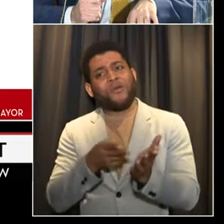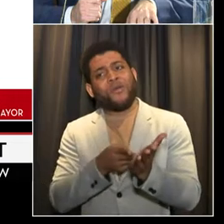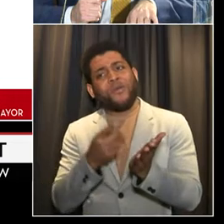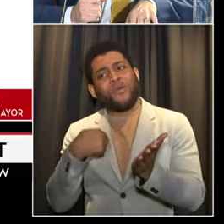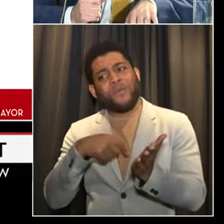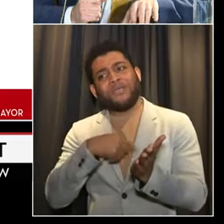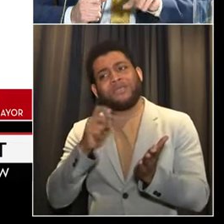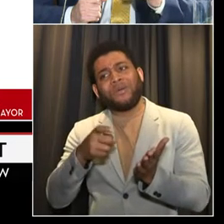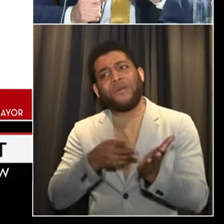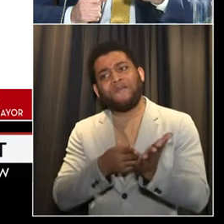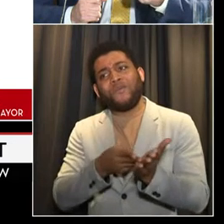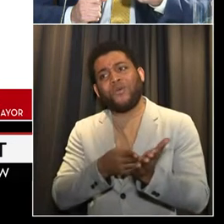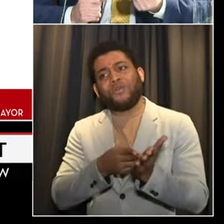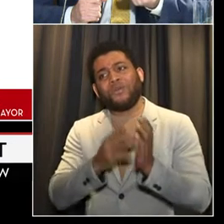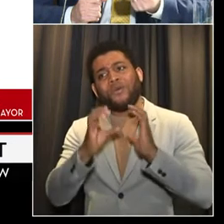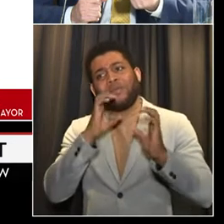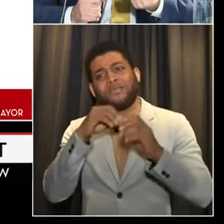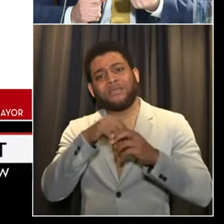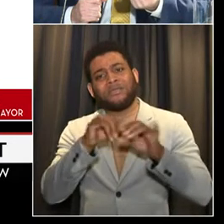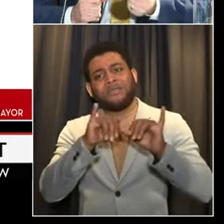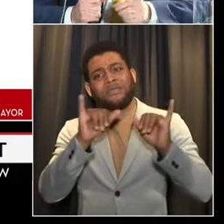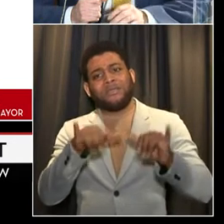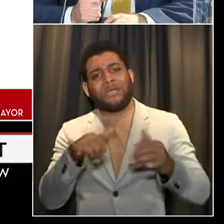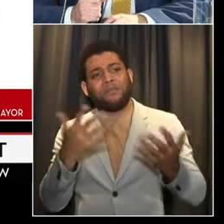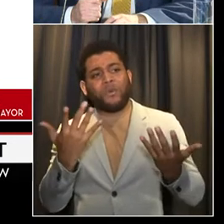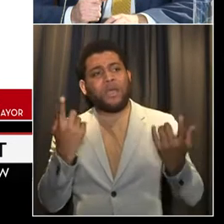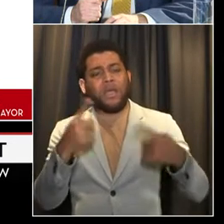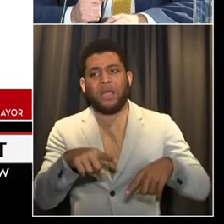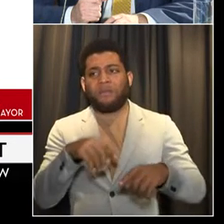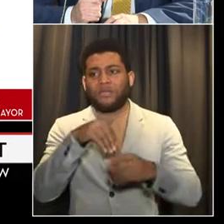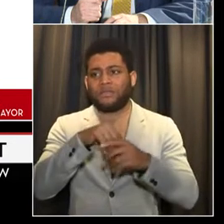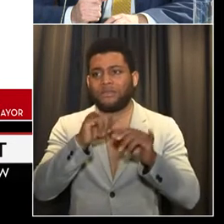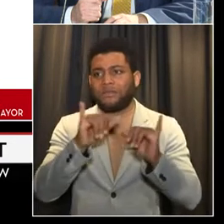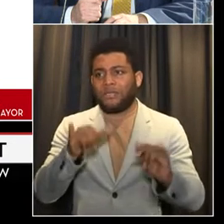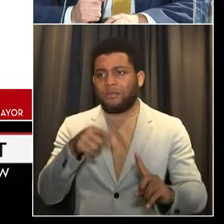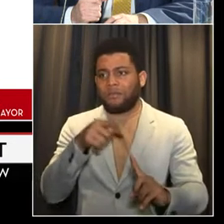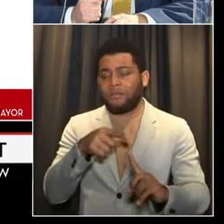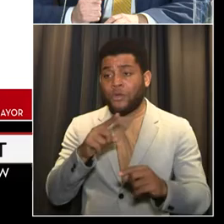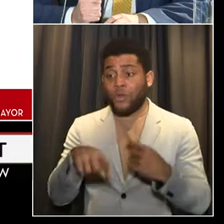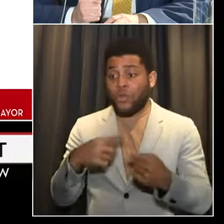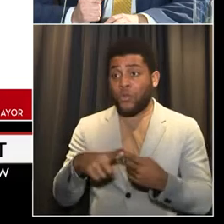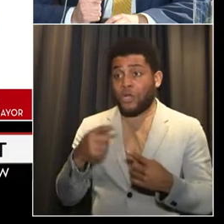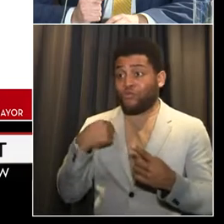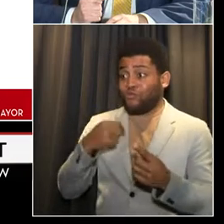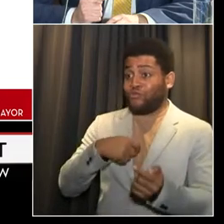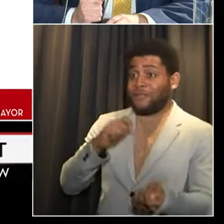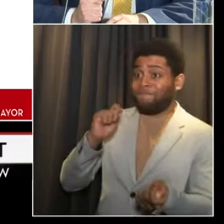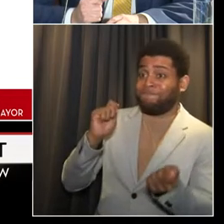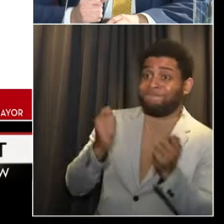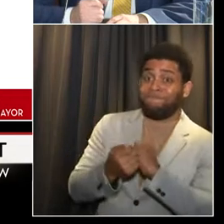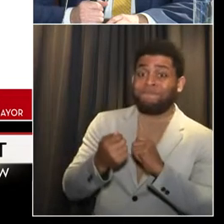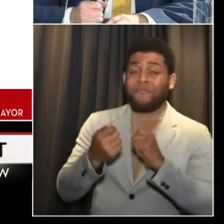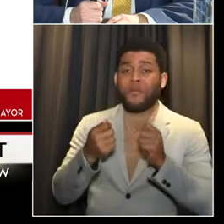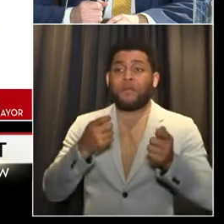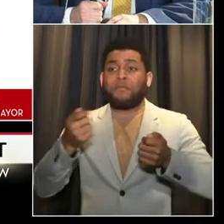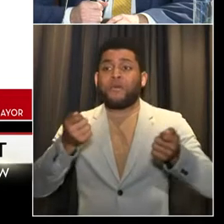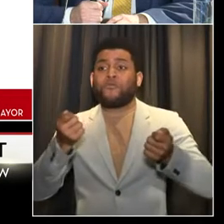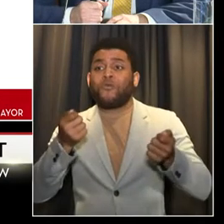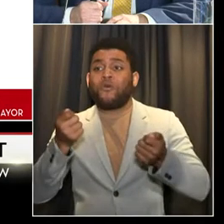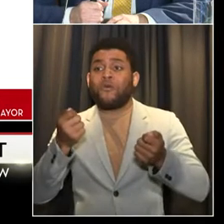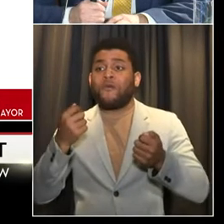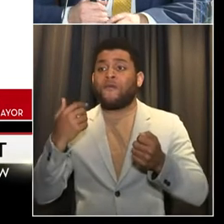And when we make a transformation in how we handle juvenile who are adjudicated for serious